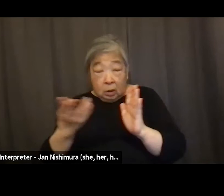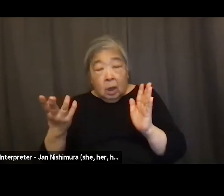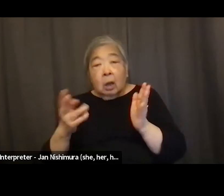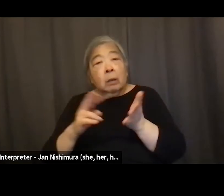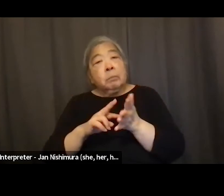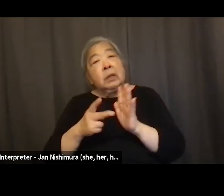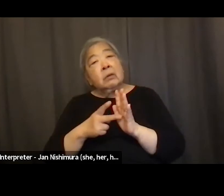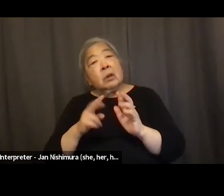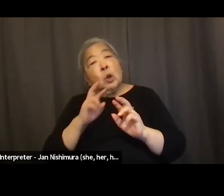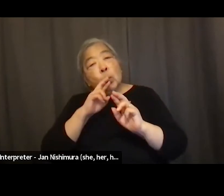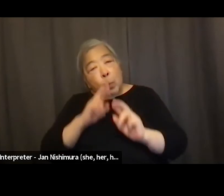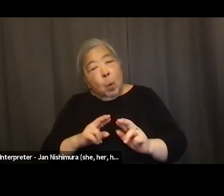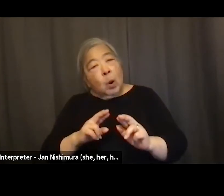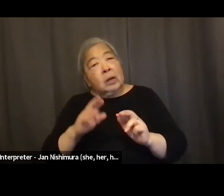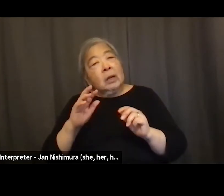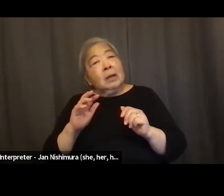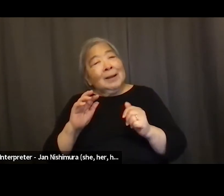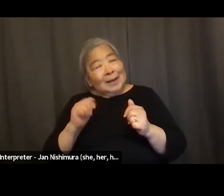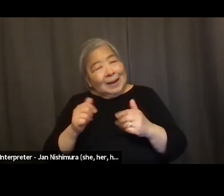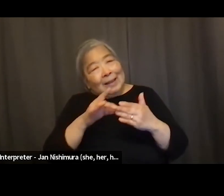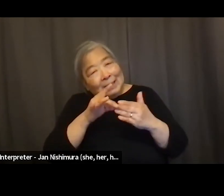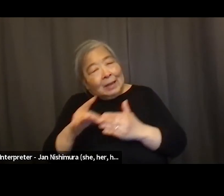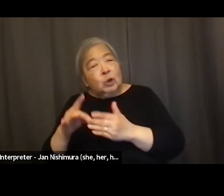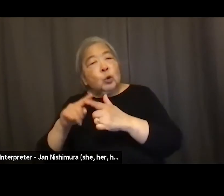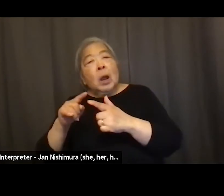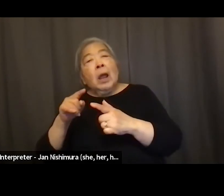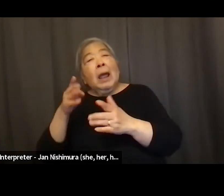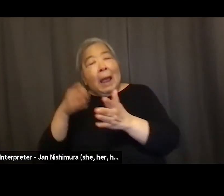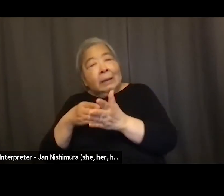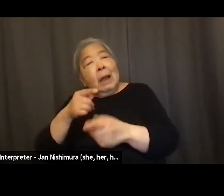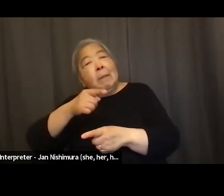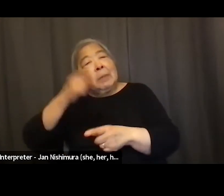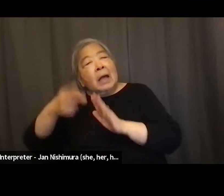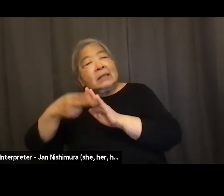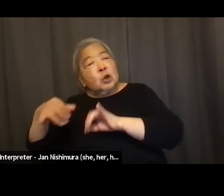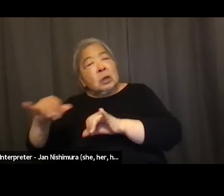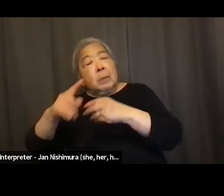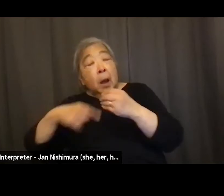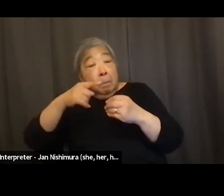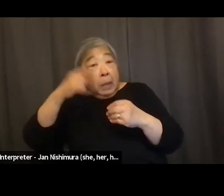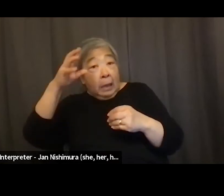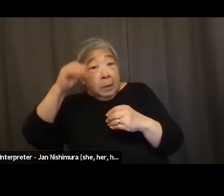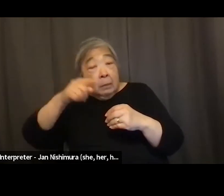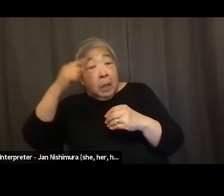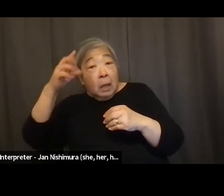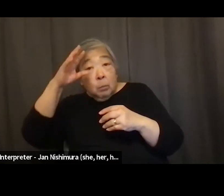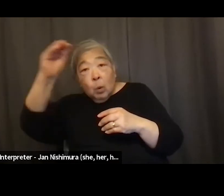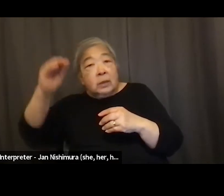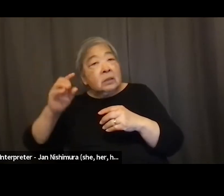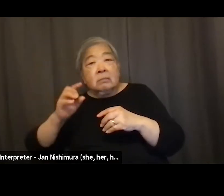report can feed into existing anti-Black stereotypes about Black men and boys as inherently and uncontrollably